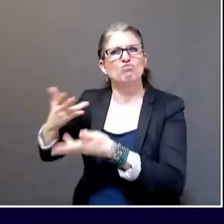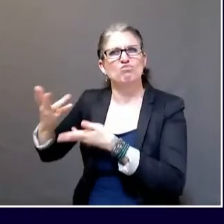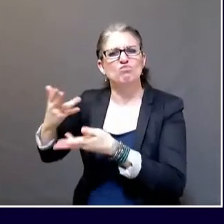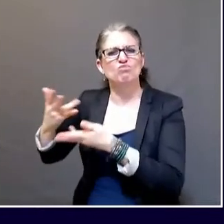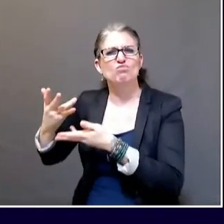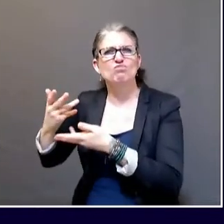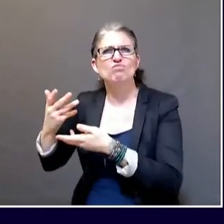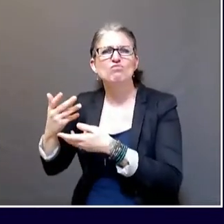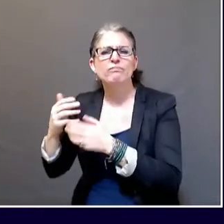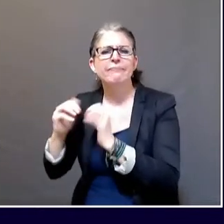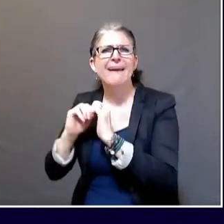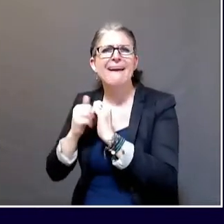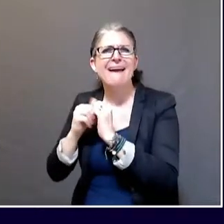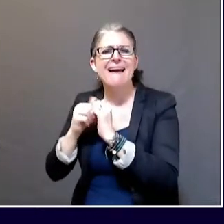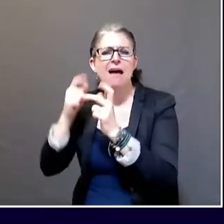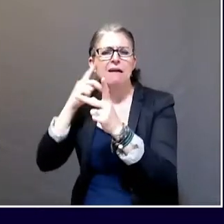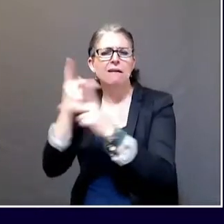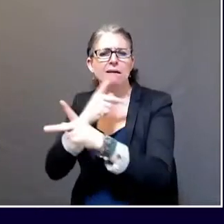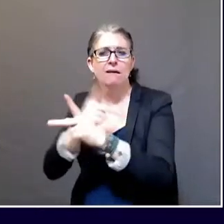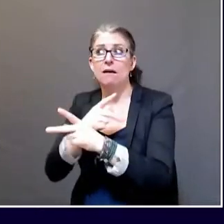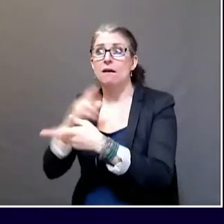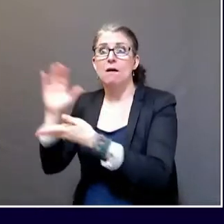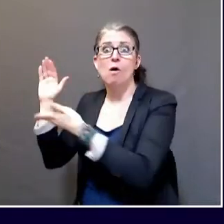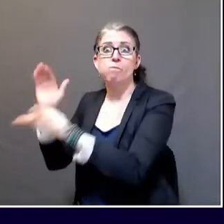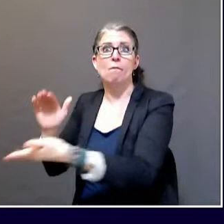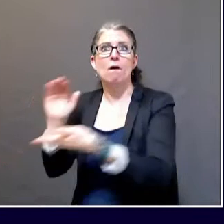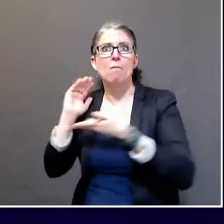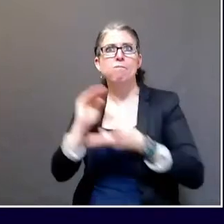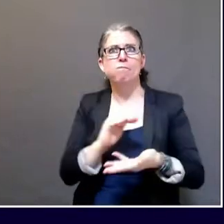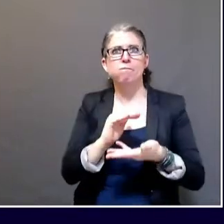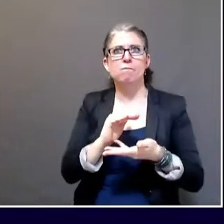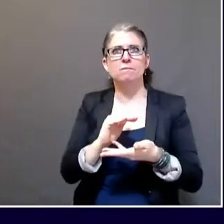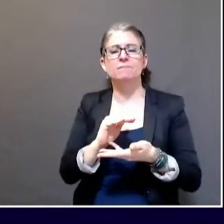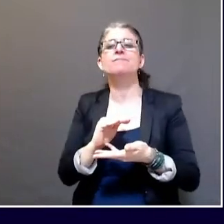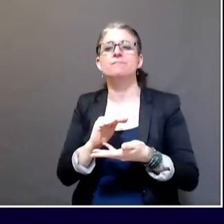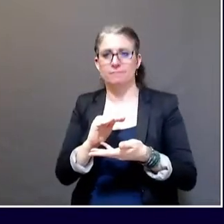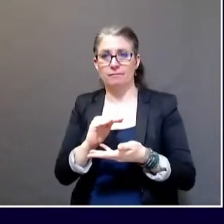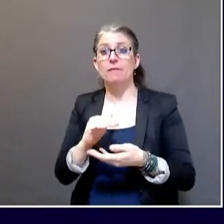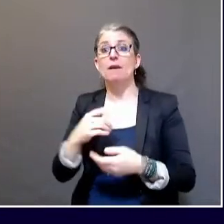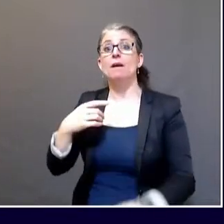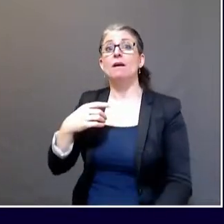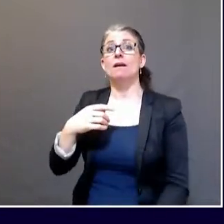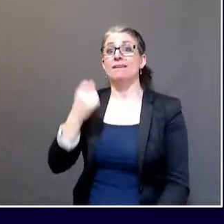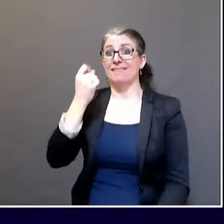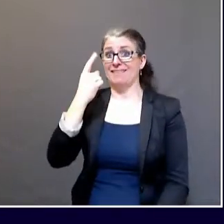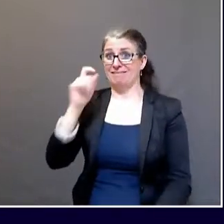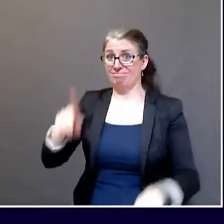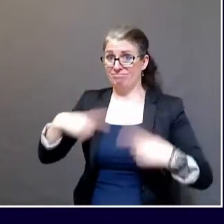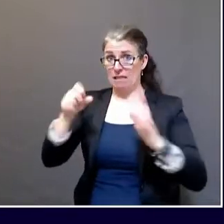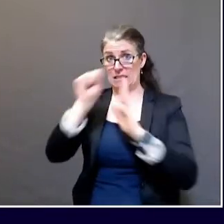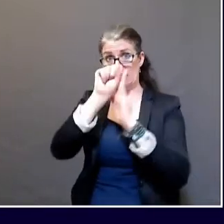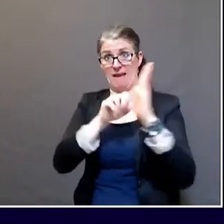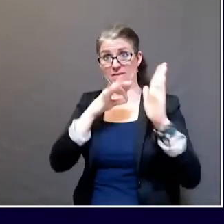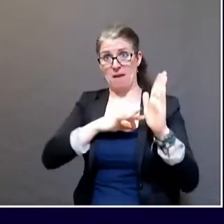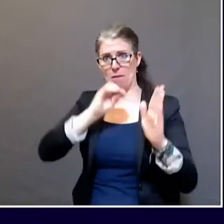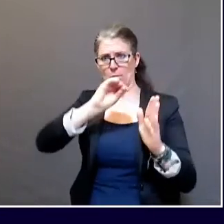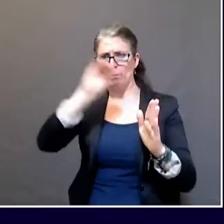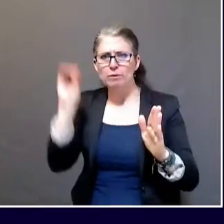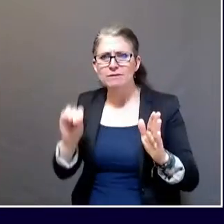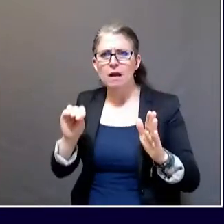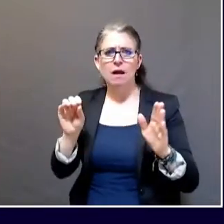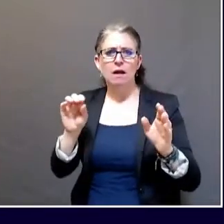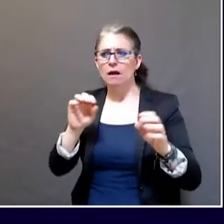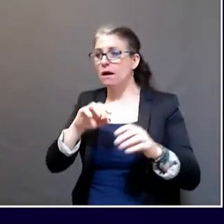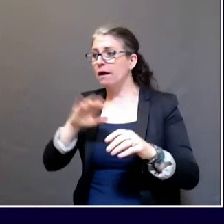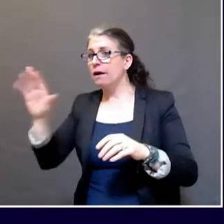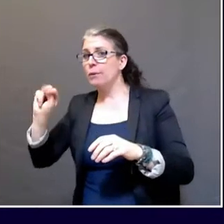vaccines based on the 1.3 million people who are residents here. As such, states like Maine and New Hampshire are advising